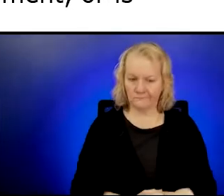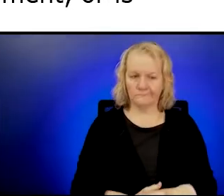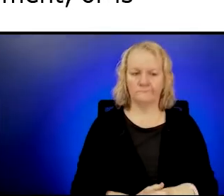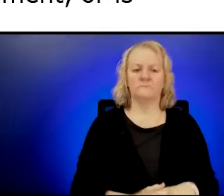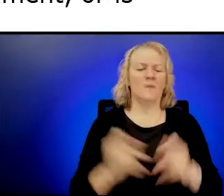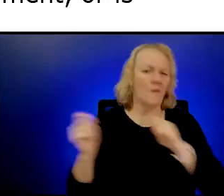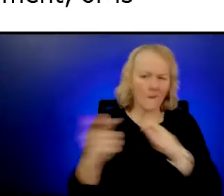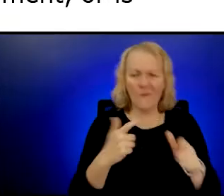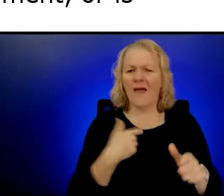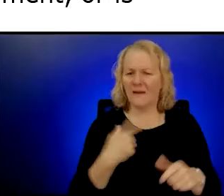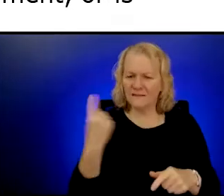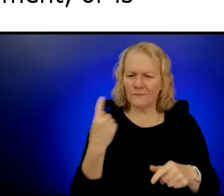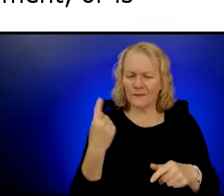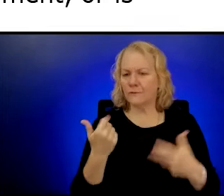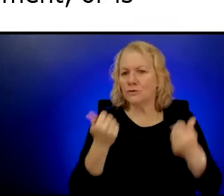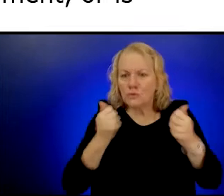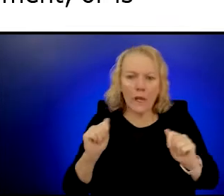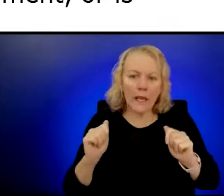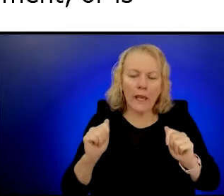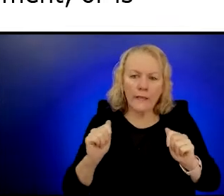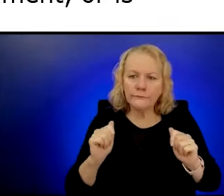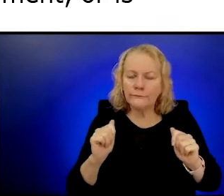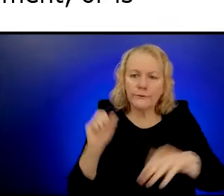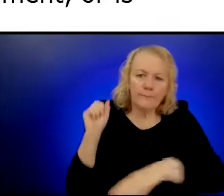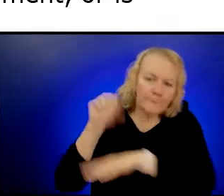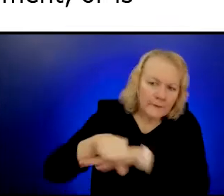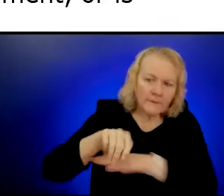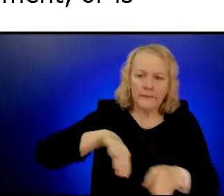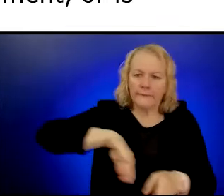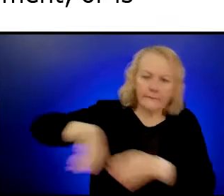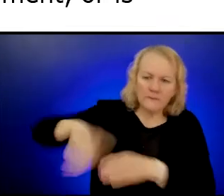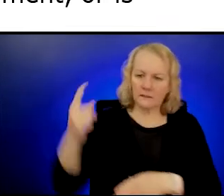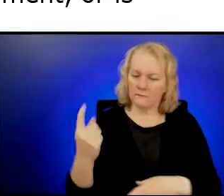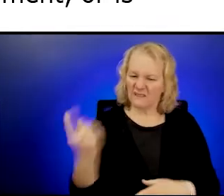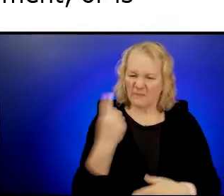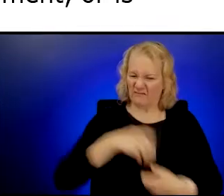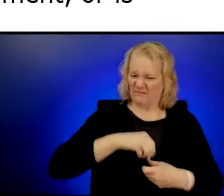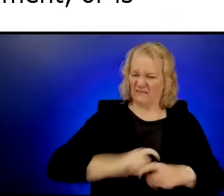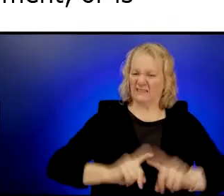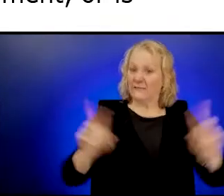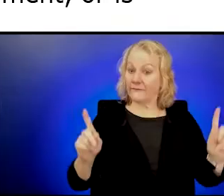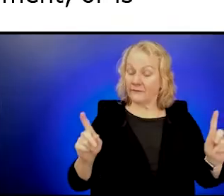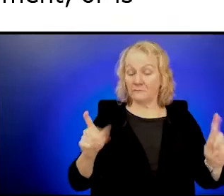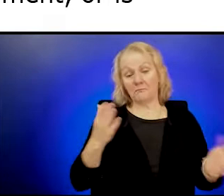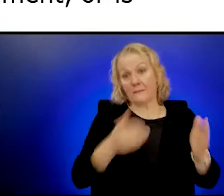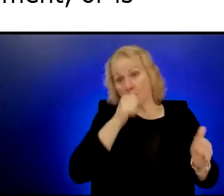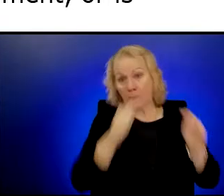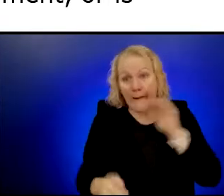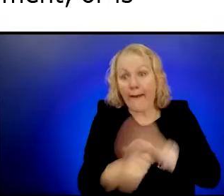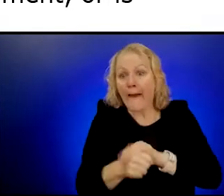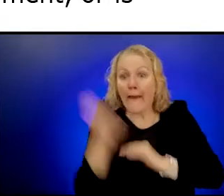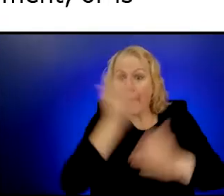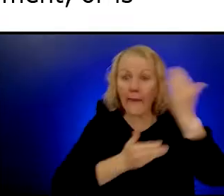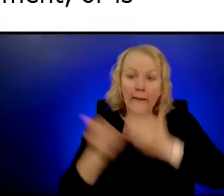have something that we're trying to overcome, something different about ourselves that we may hide, or someone that we're trying